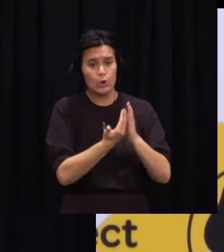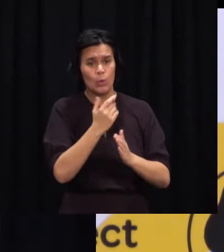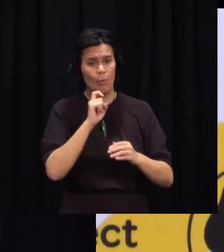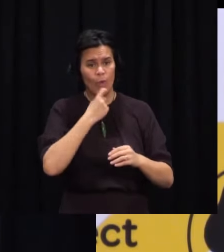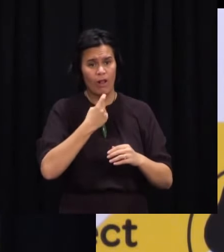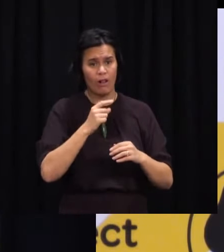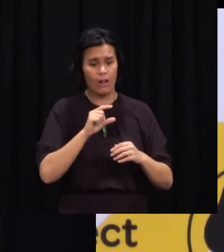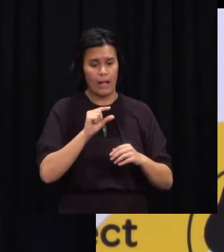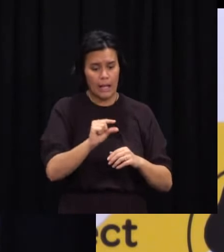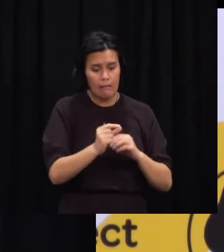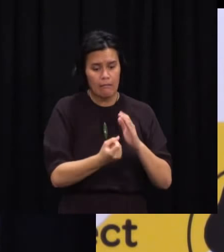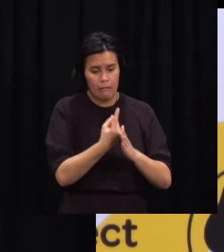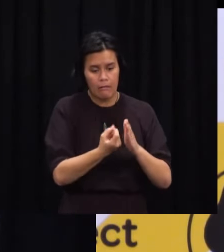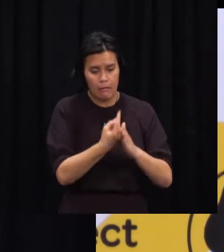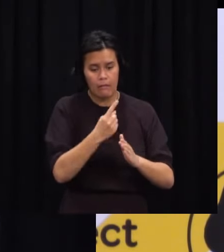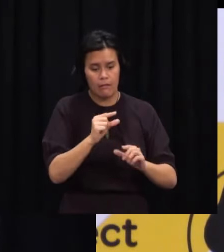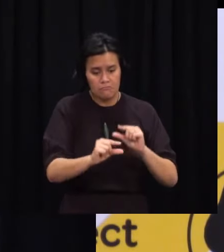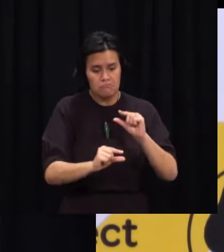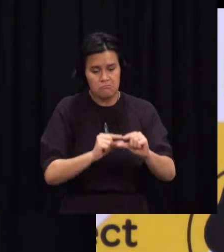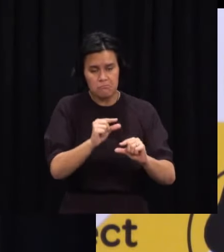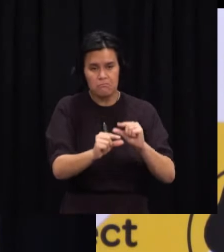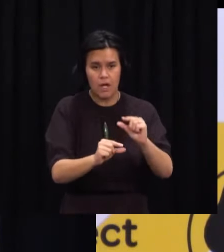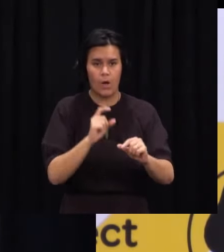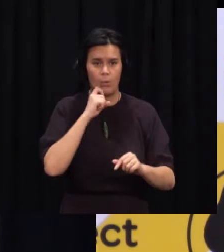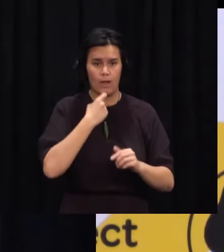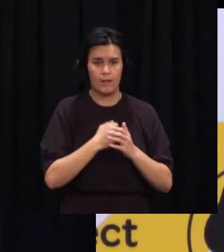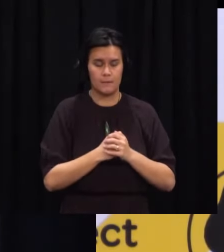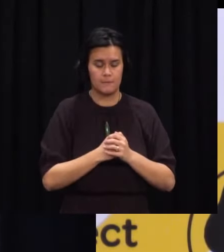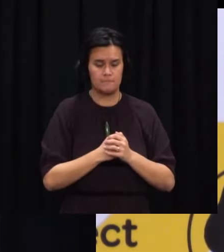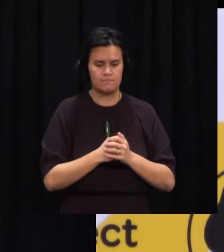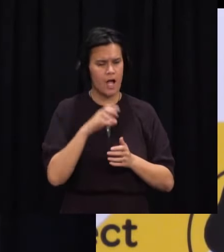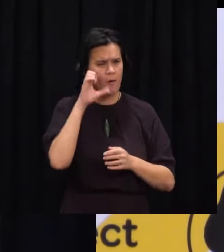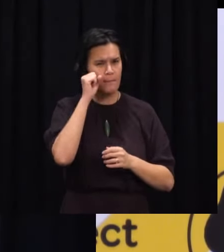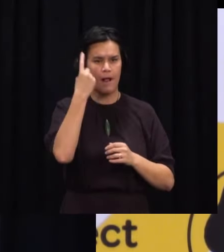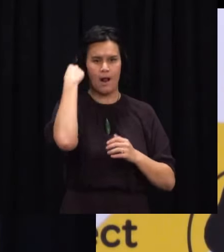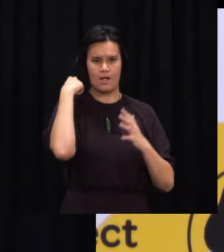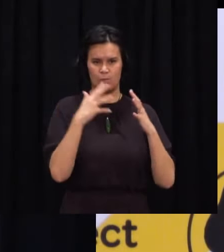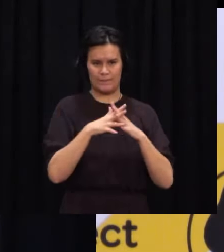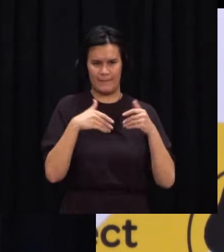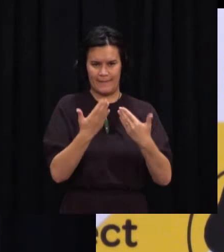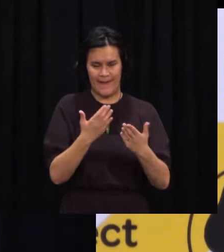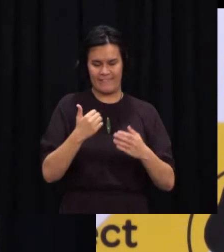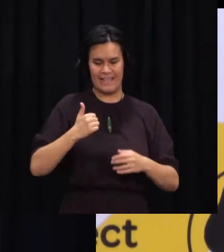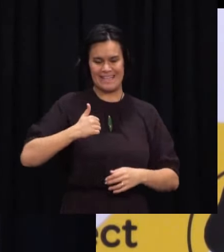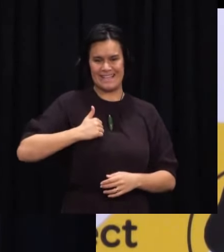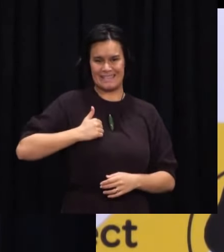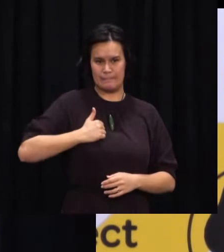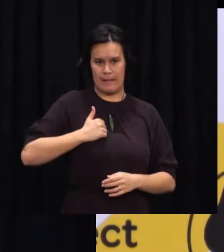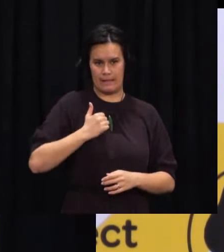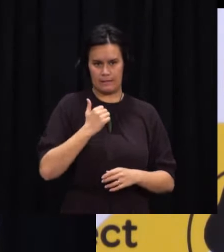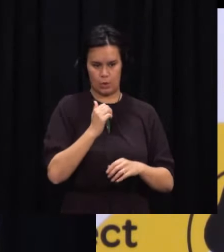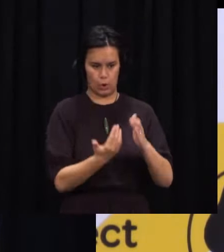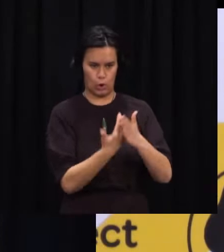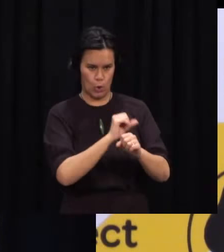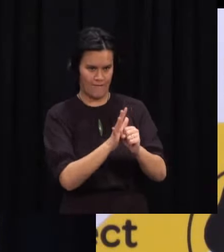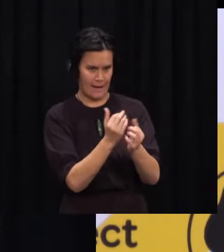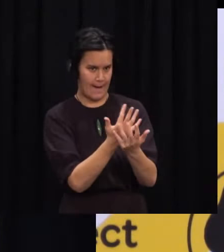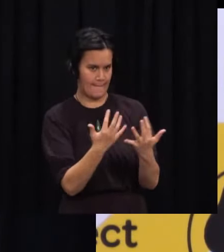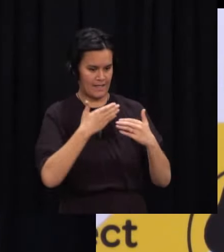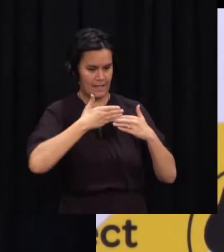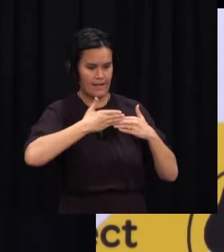to do is to give an estimate, and I did it at one point last week, of the sort of expected number of cases that may still come